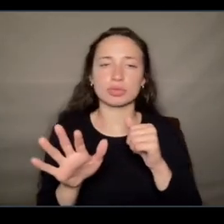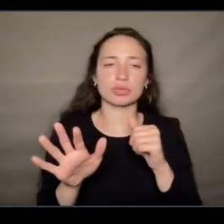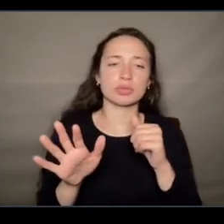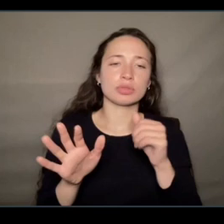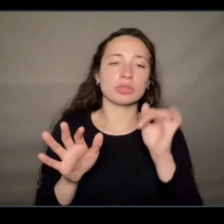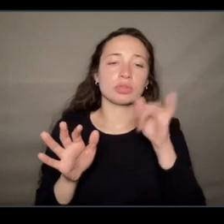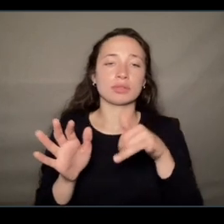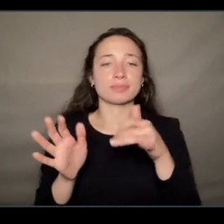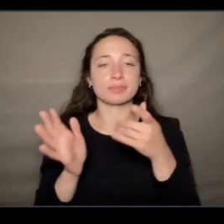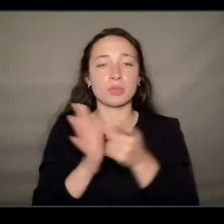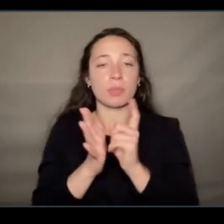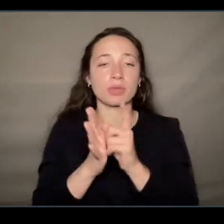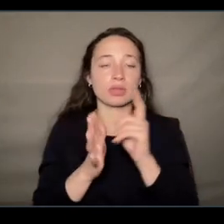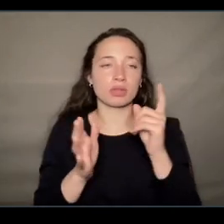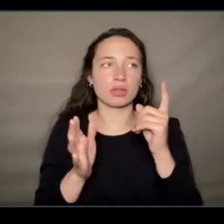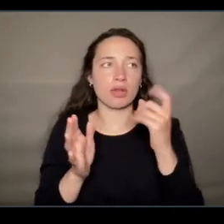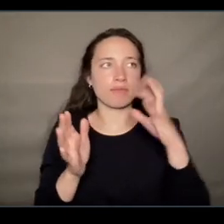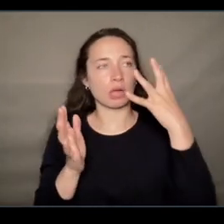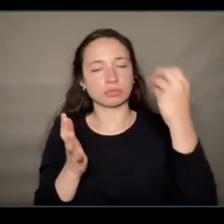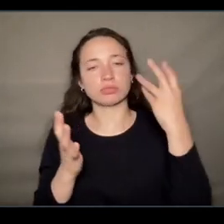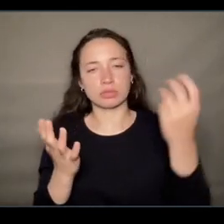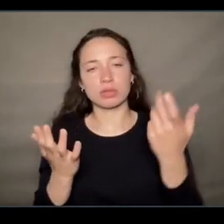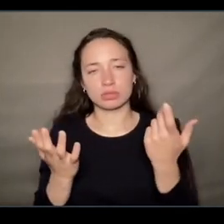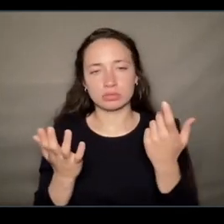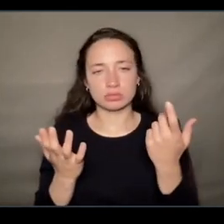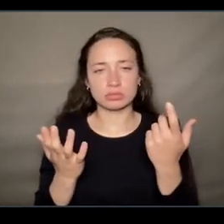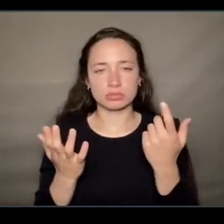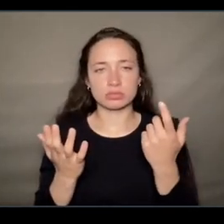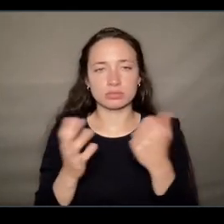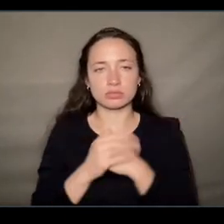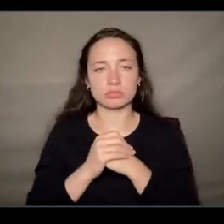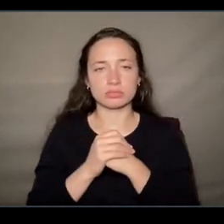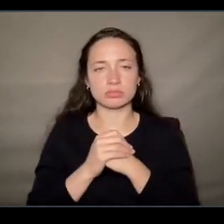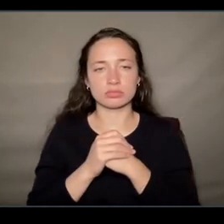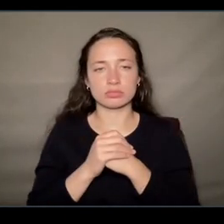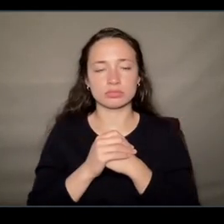I can remember moments of being outside and,